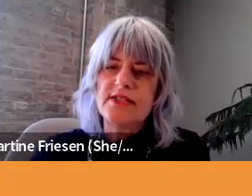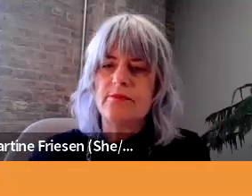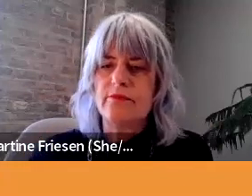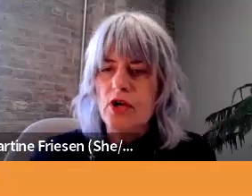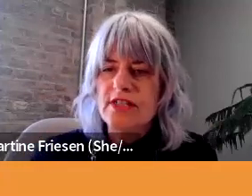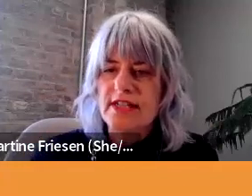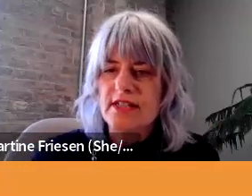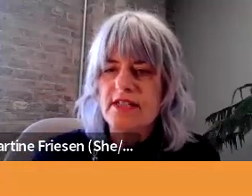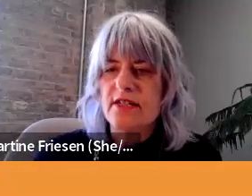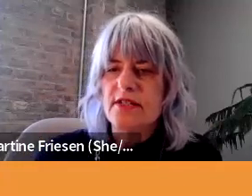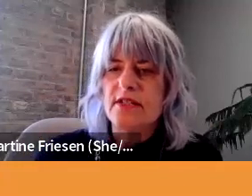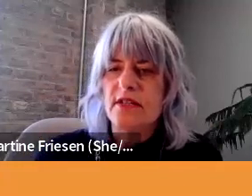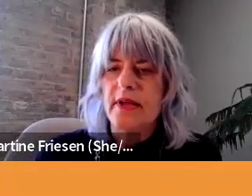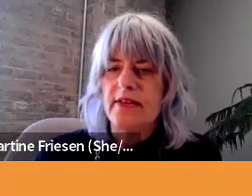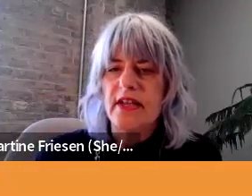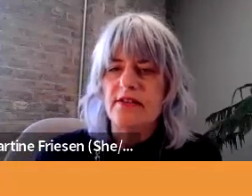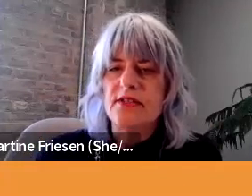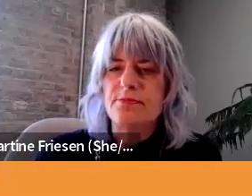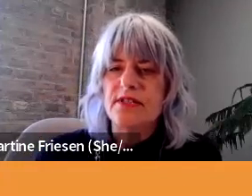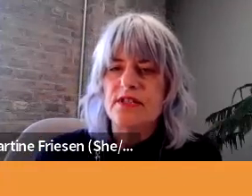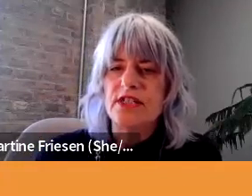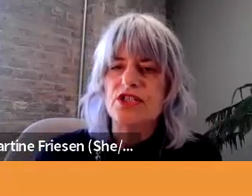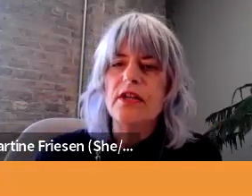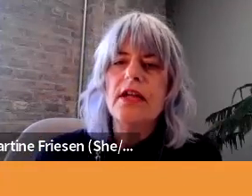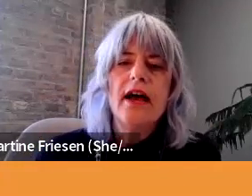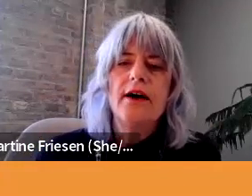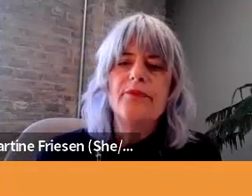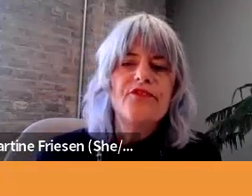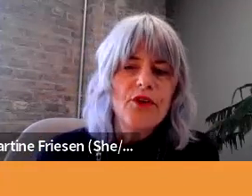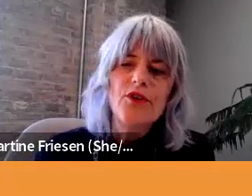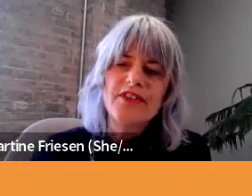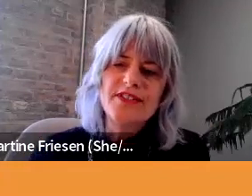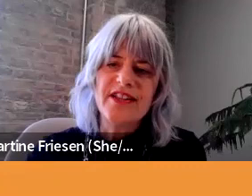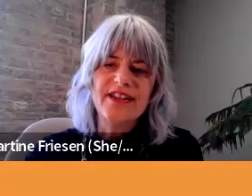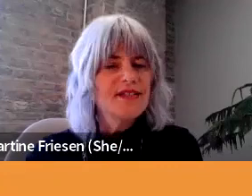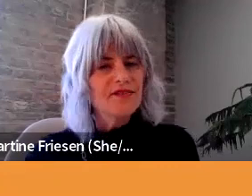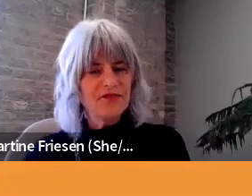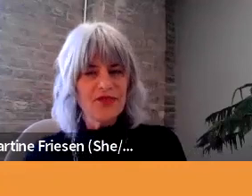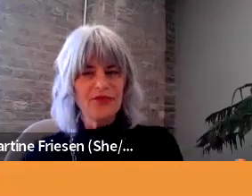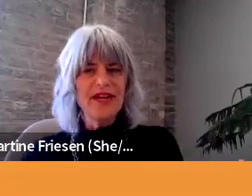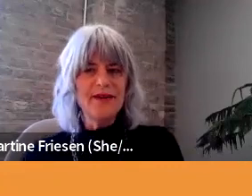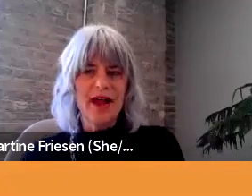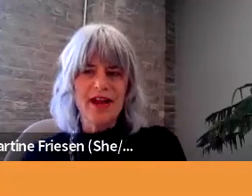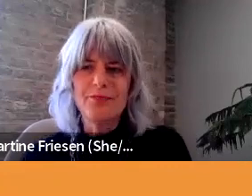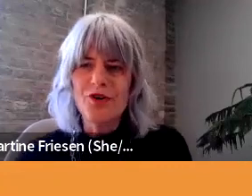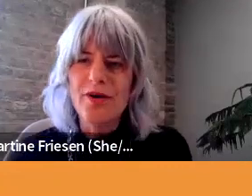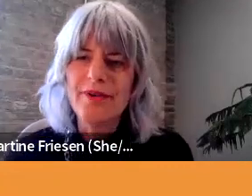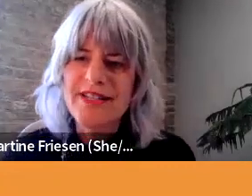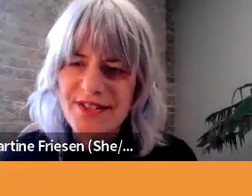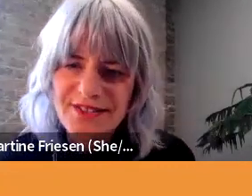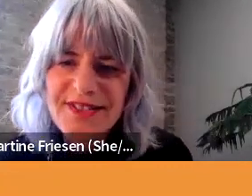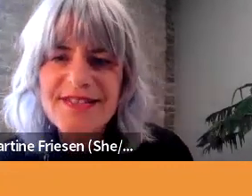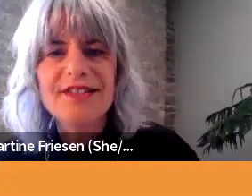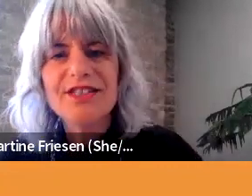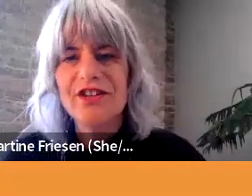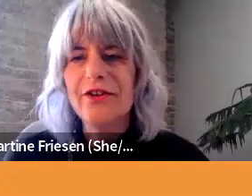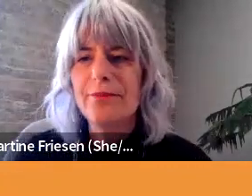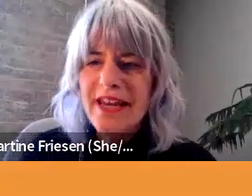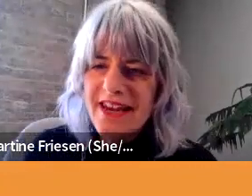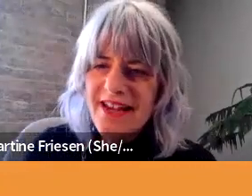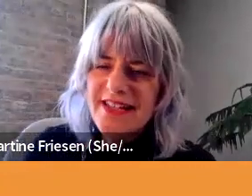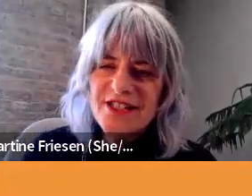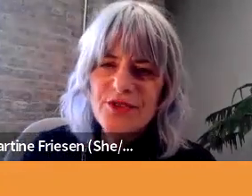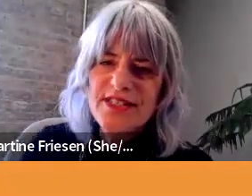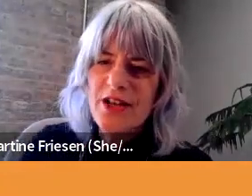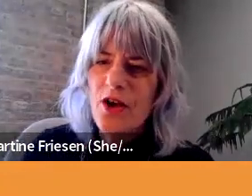We'll provide some contact details at the end of this presentation. The photo on this slide is of 3 MAC program consultants,